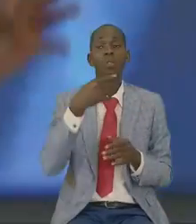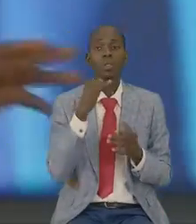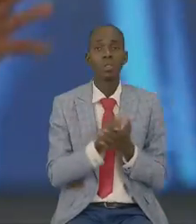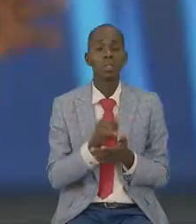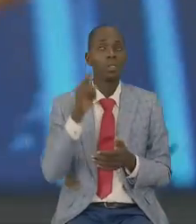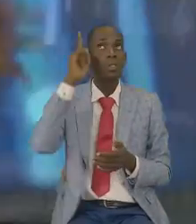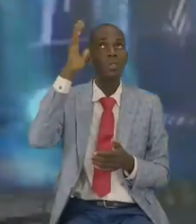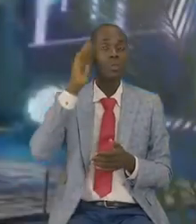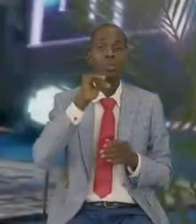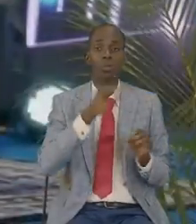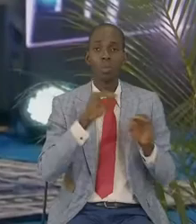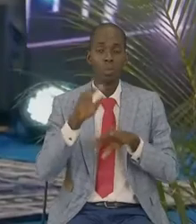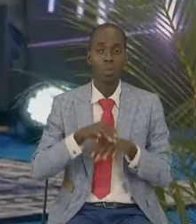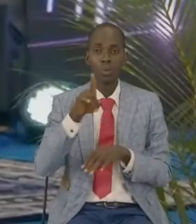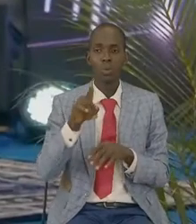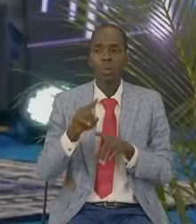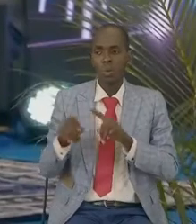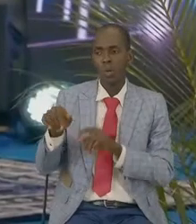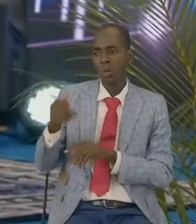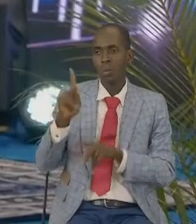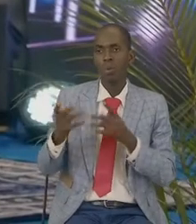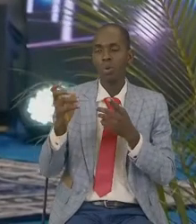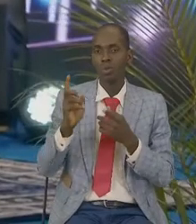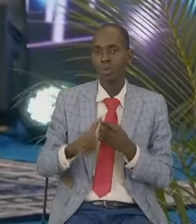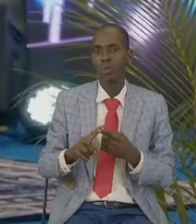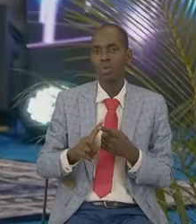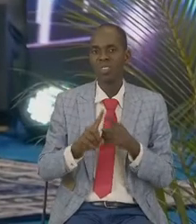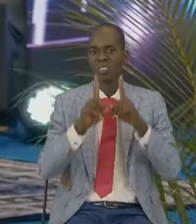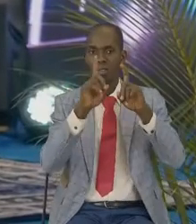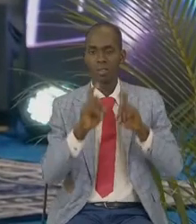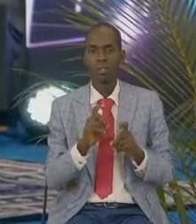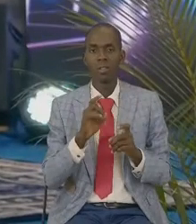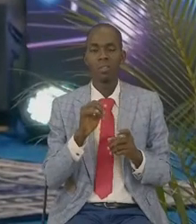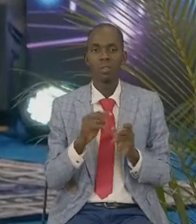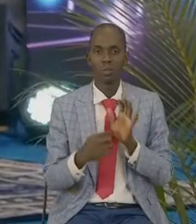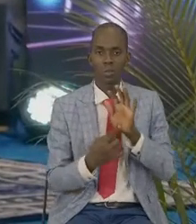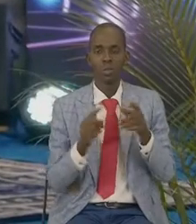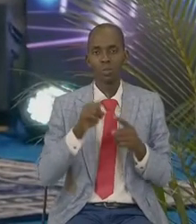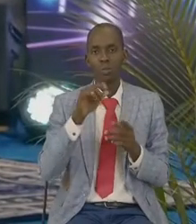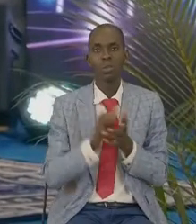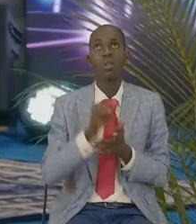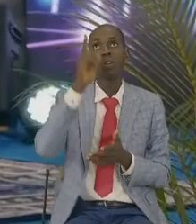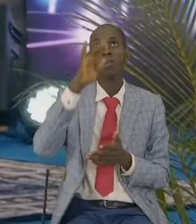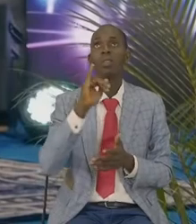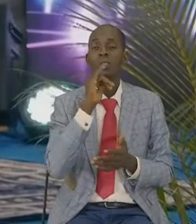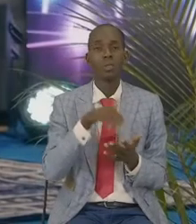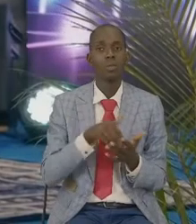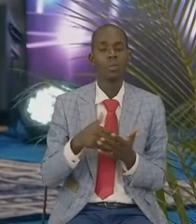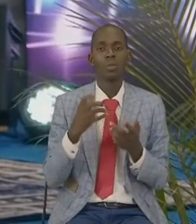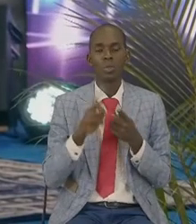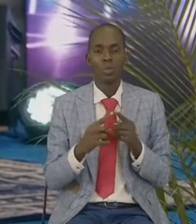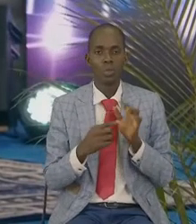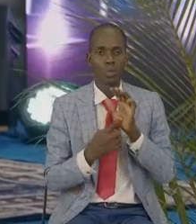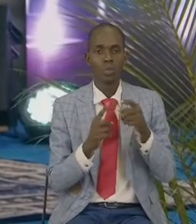They want to prove God weak. They want to say, God said this will not come,